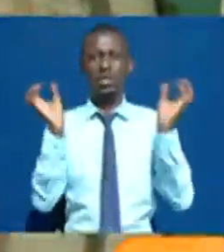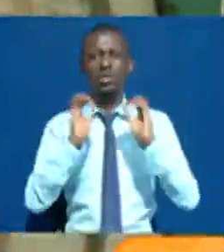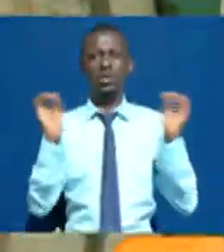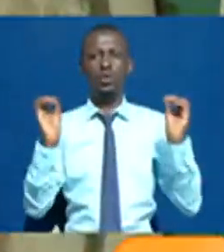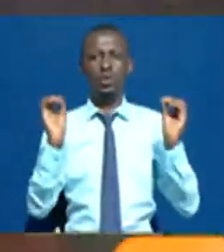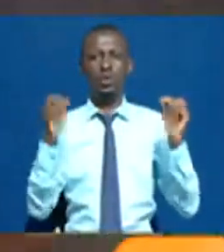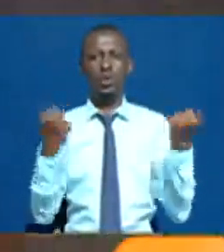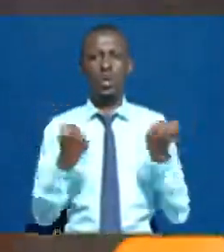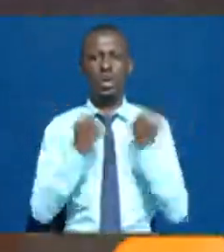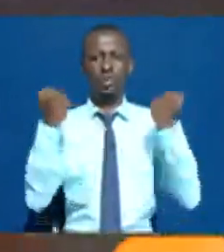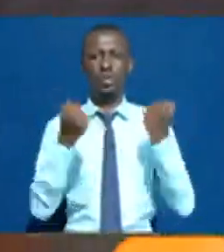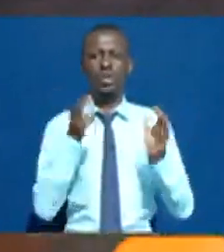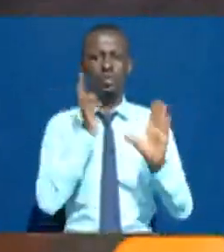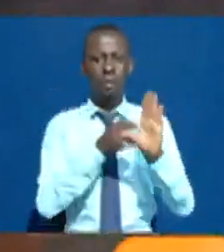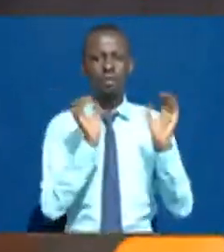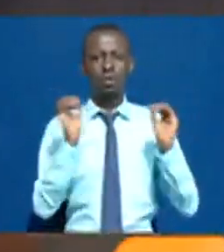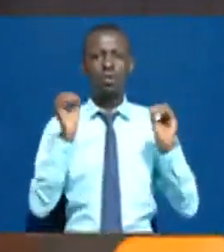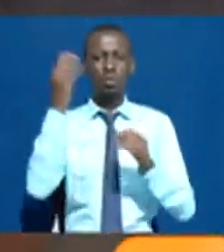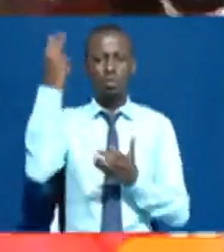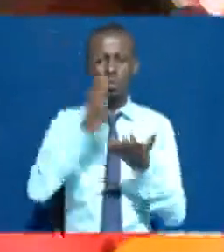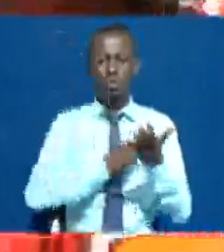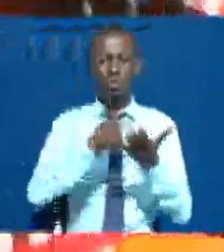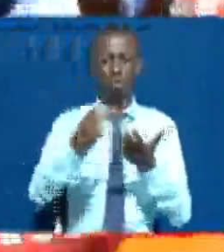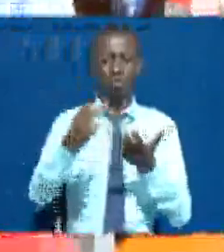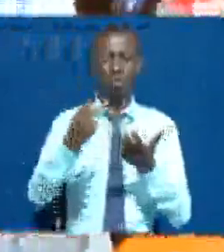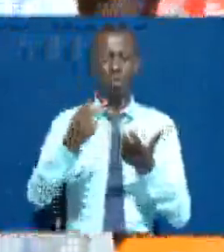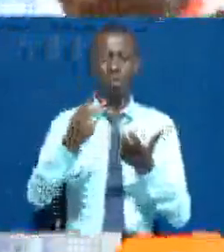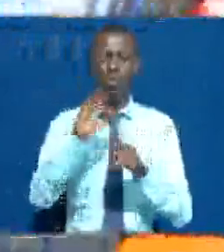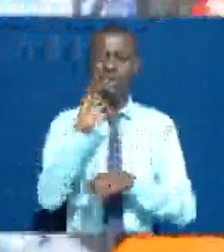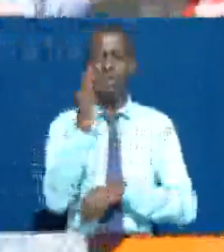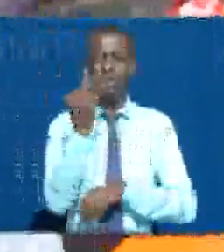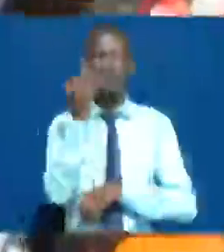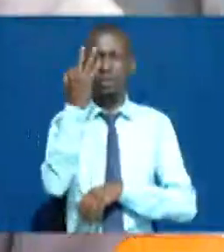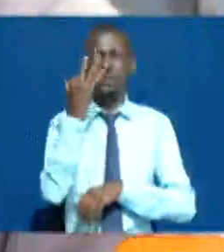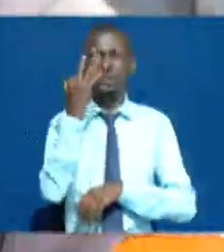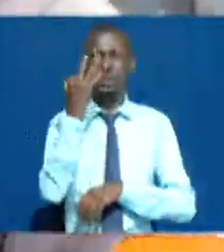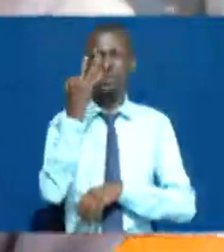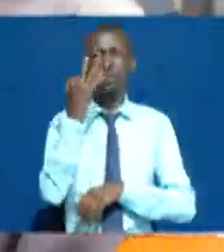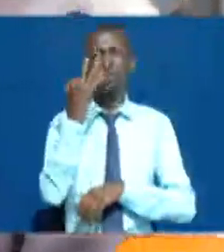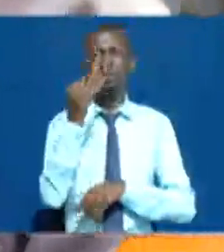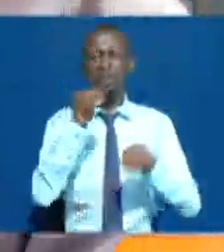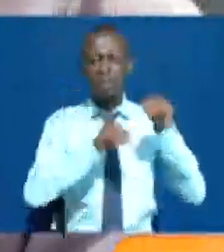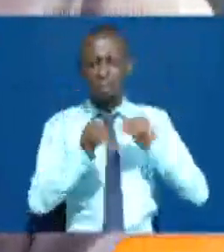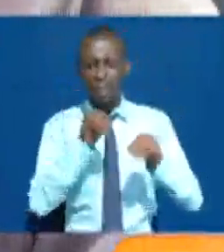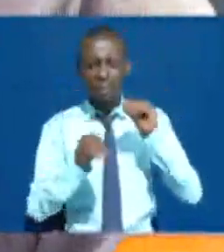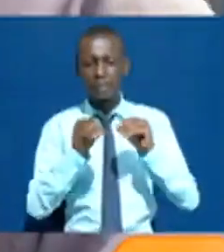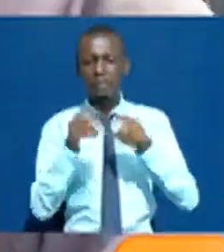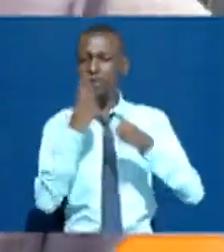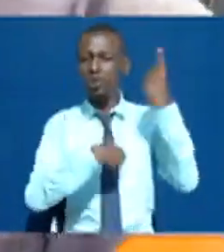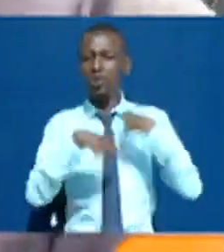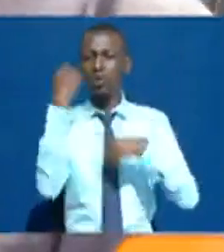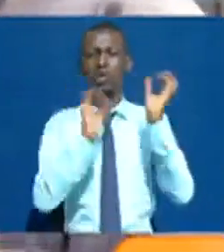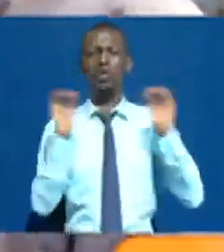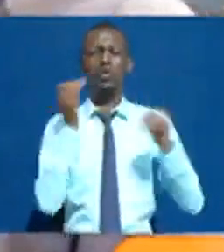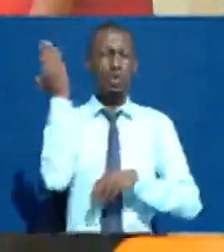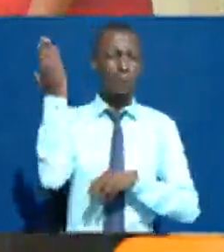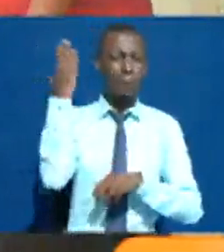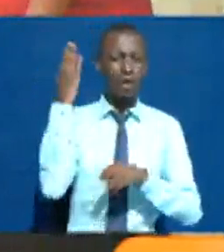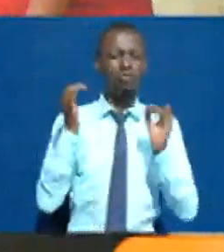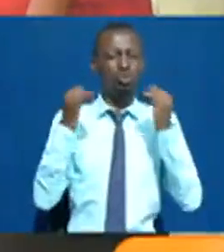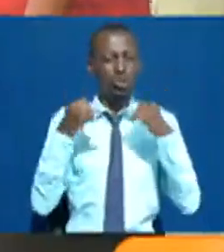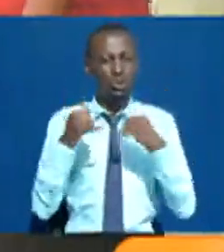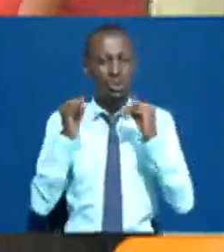the jackpot for the last 2 weeks after missing out on 3 consecutive bets. As in the previous attempts, he placed the